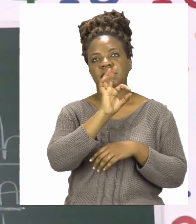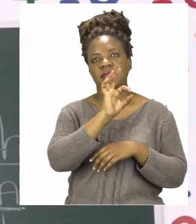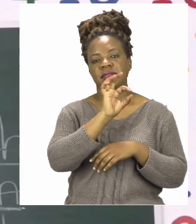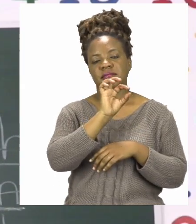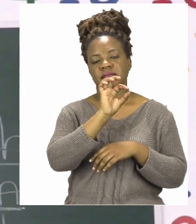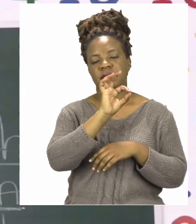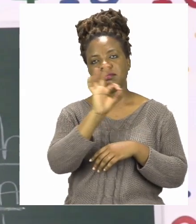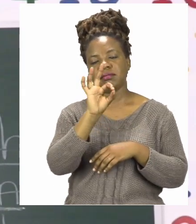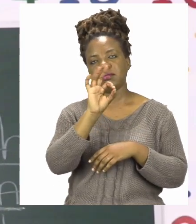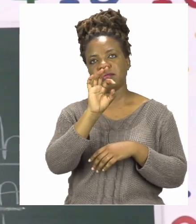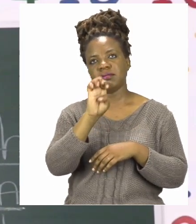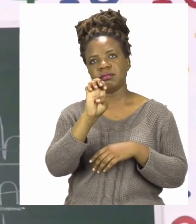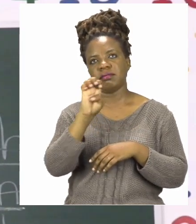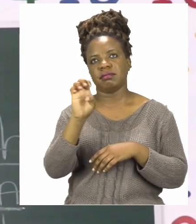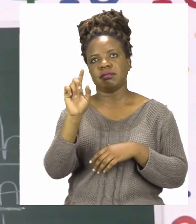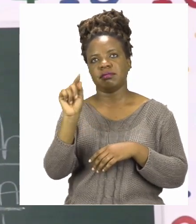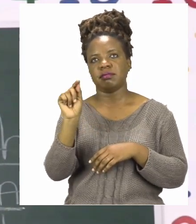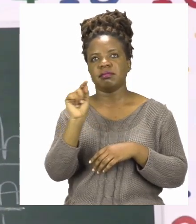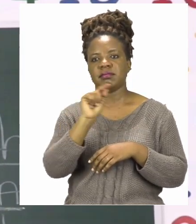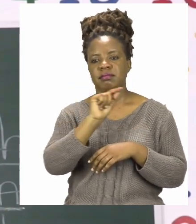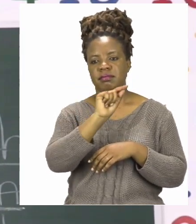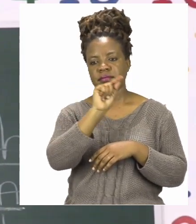We're going to circle it